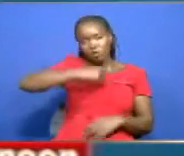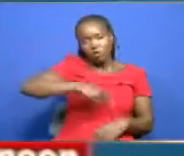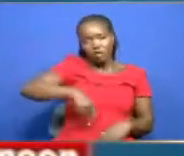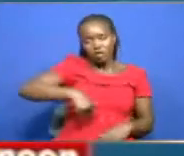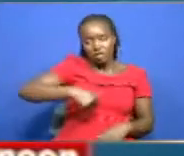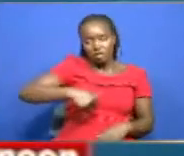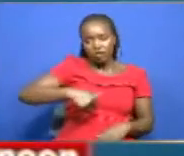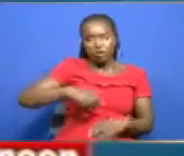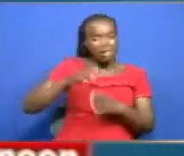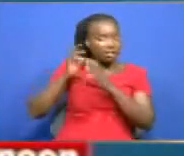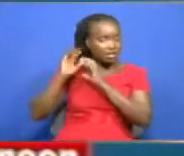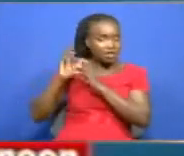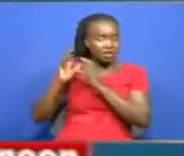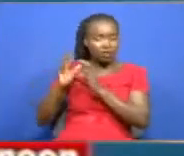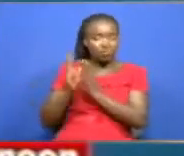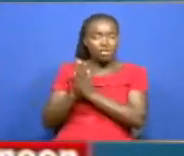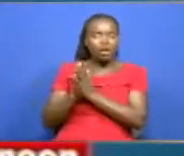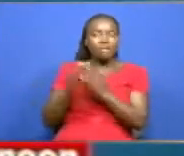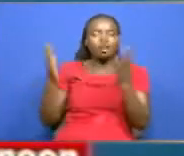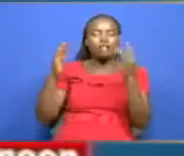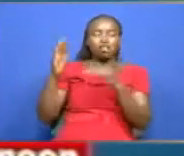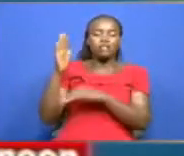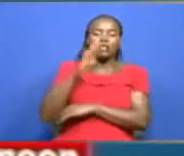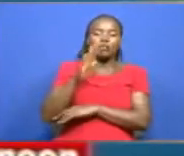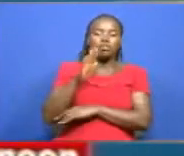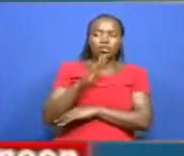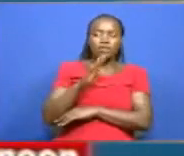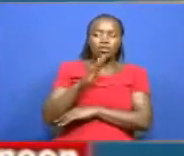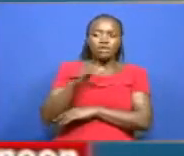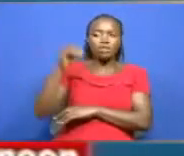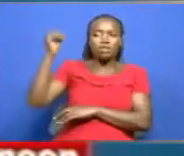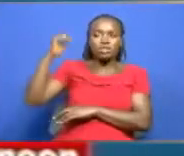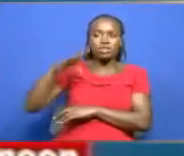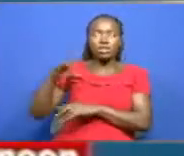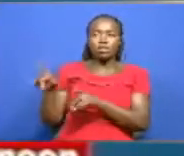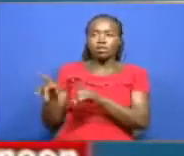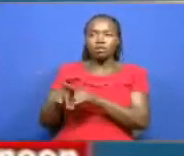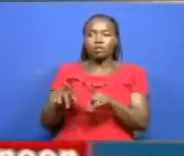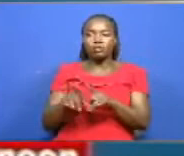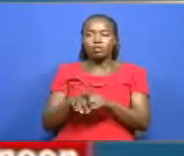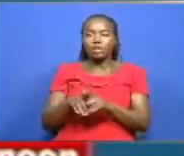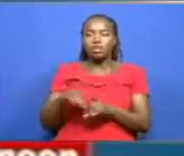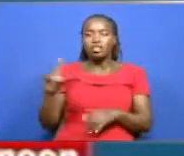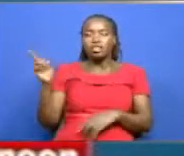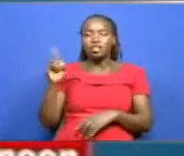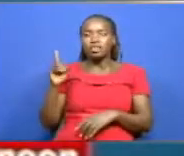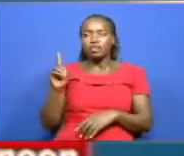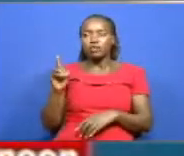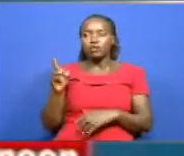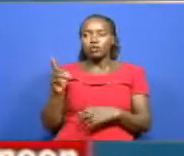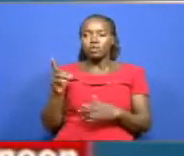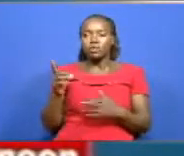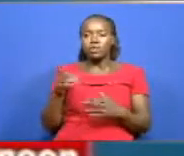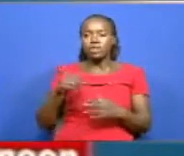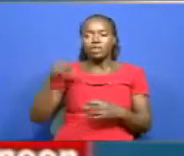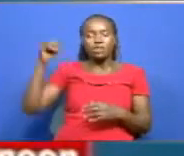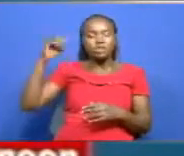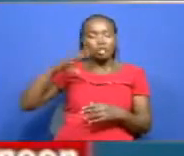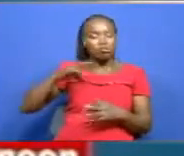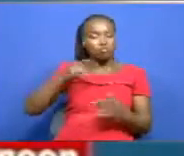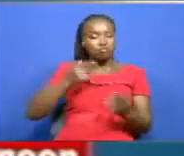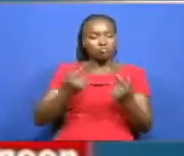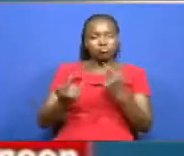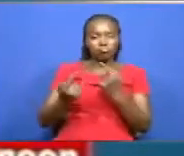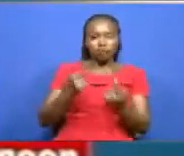expect showers in the afternoon accompanied by sunny intervals. In the capital city, expect sunny intervals as